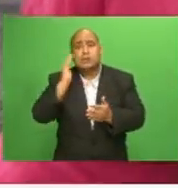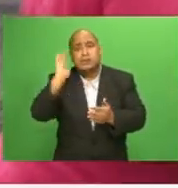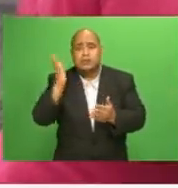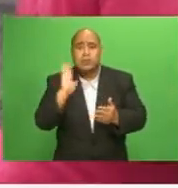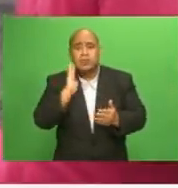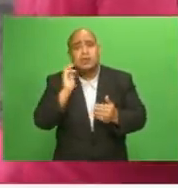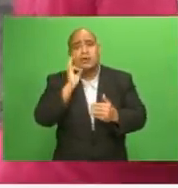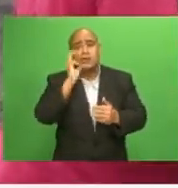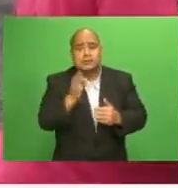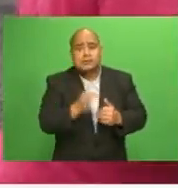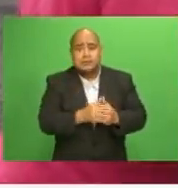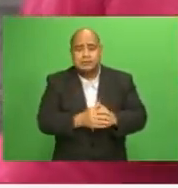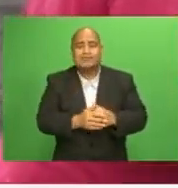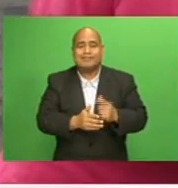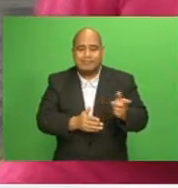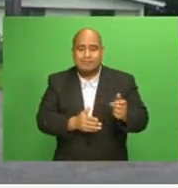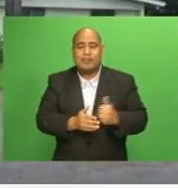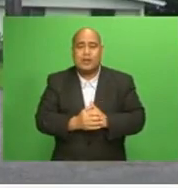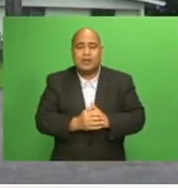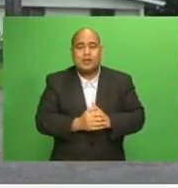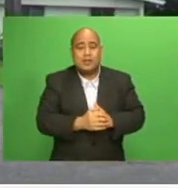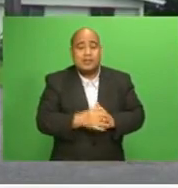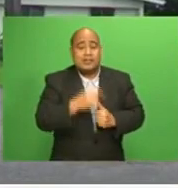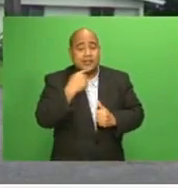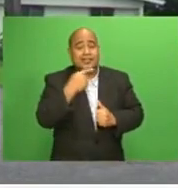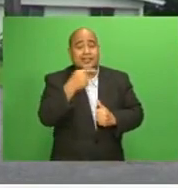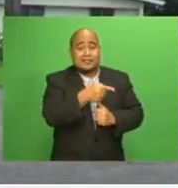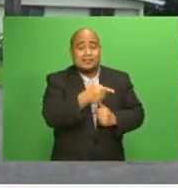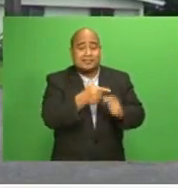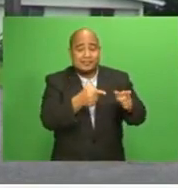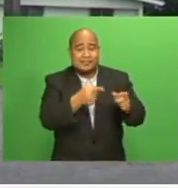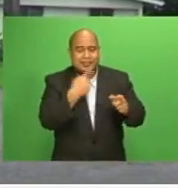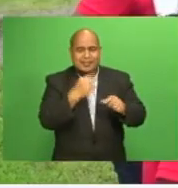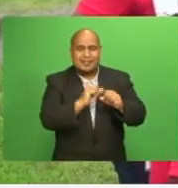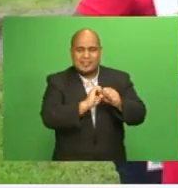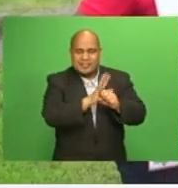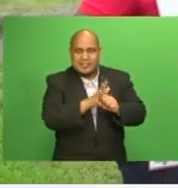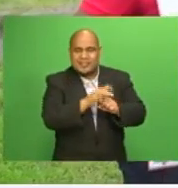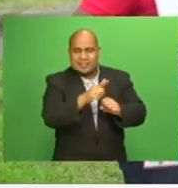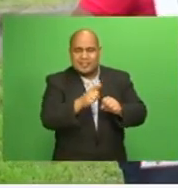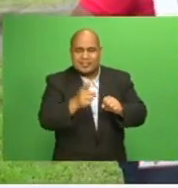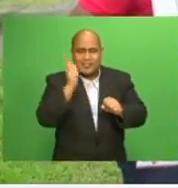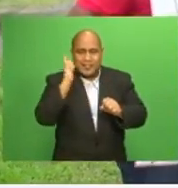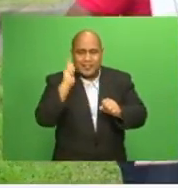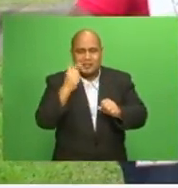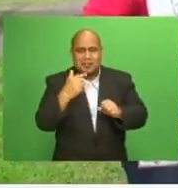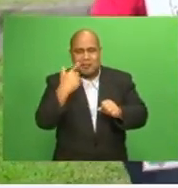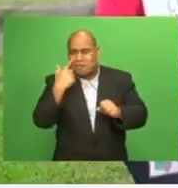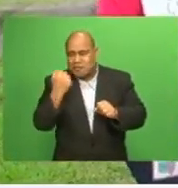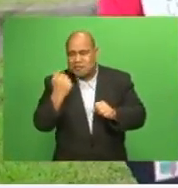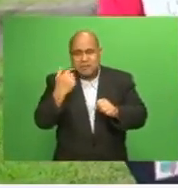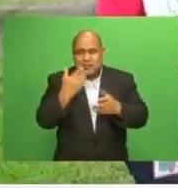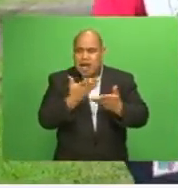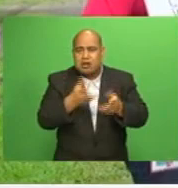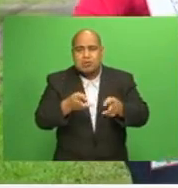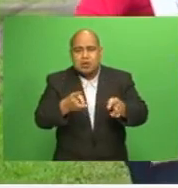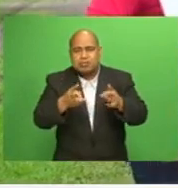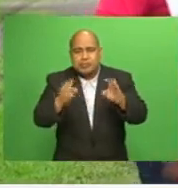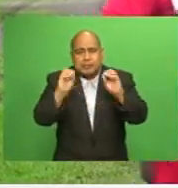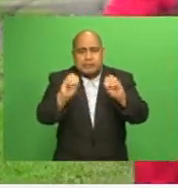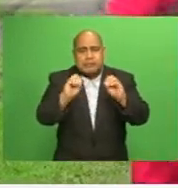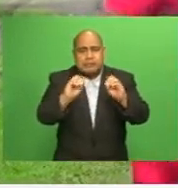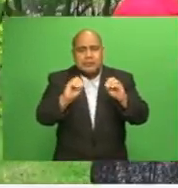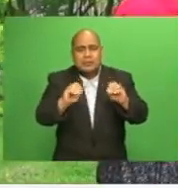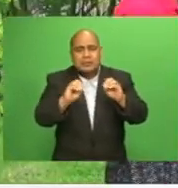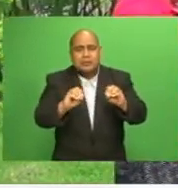Ratutivivi says the pandemic has driven most teachers to find innovative approaches. With most of us teachers that are out there as well, it's